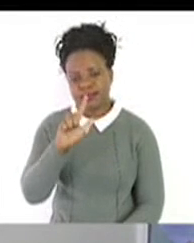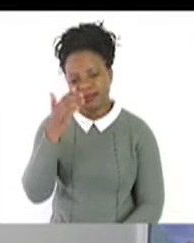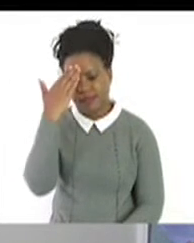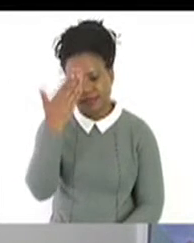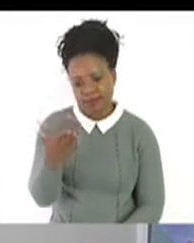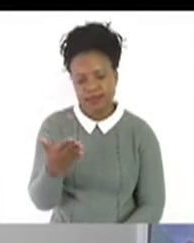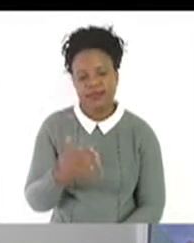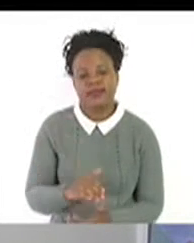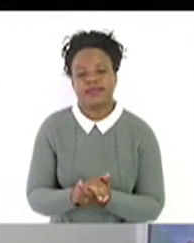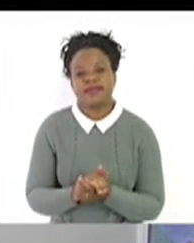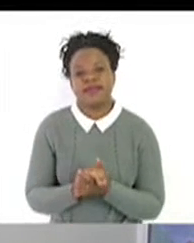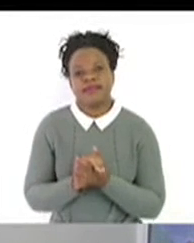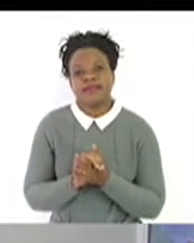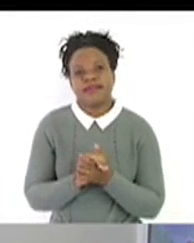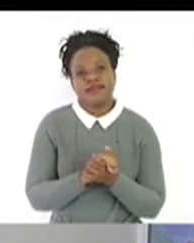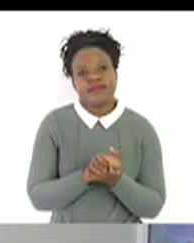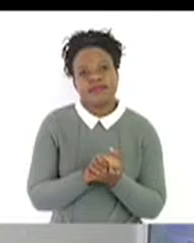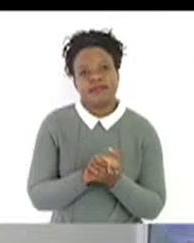Yes.